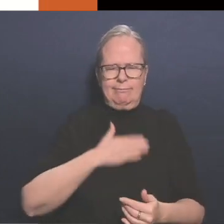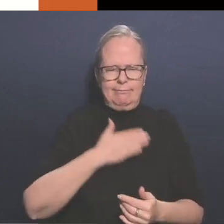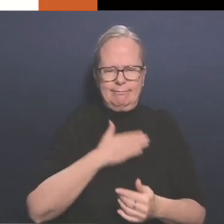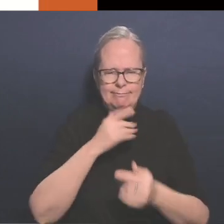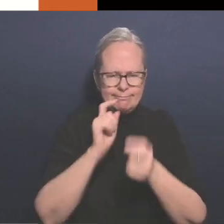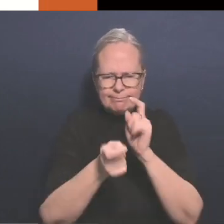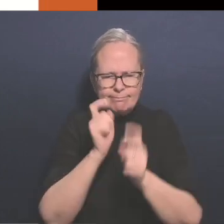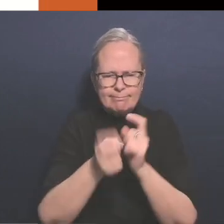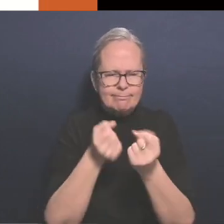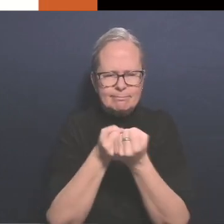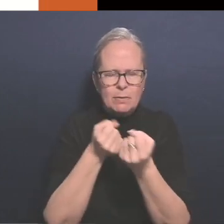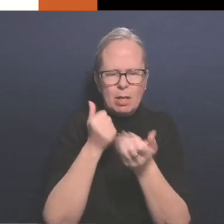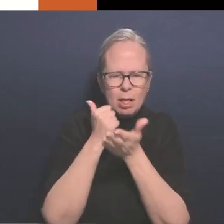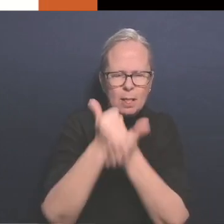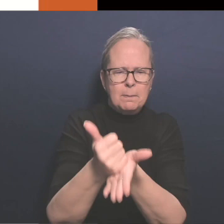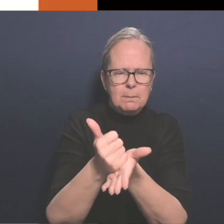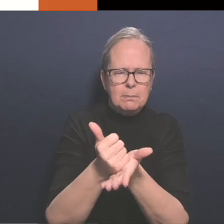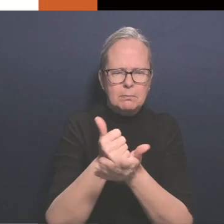to help you,